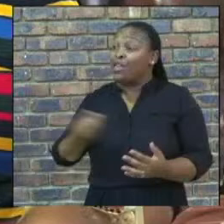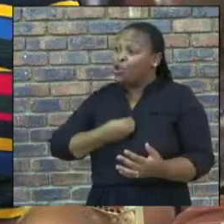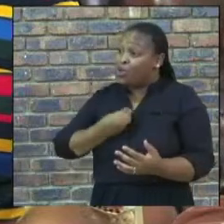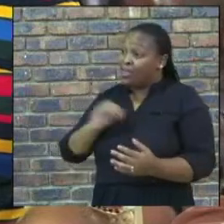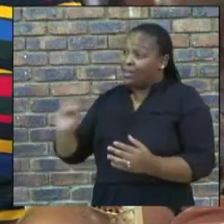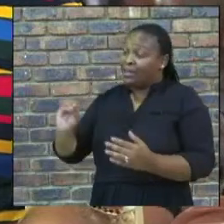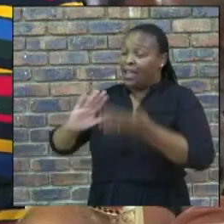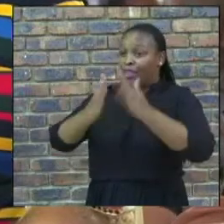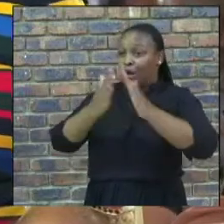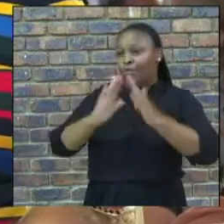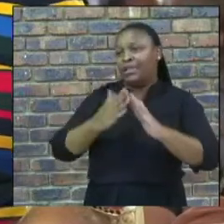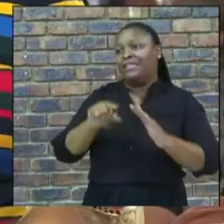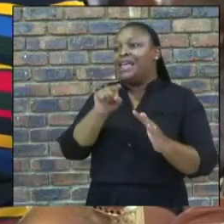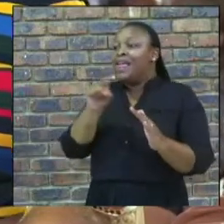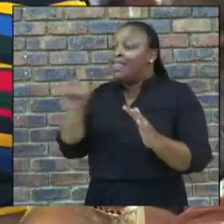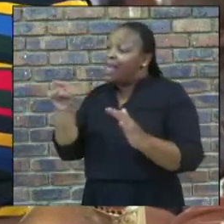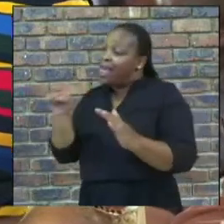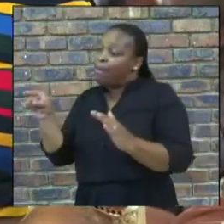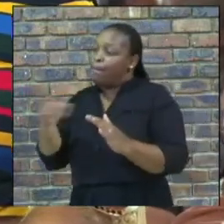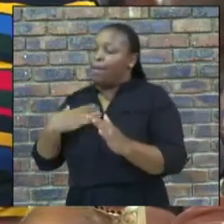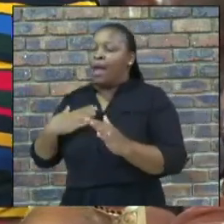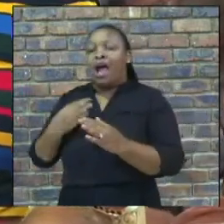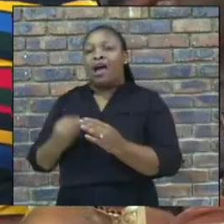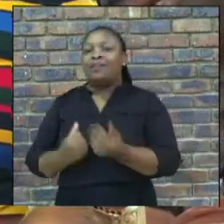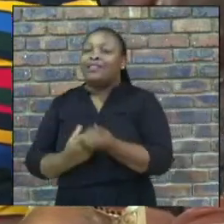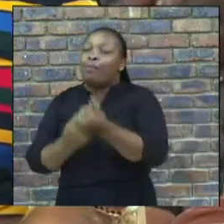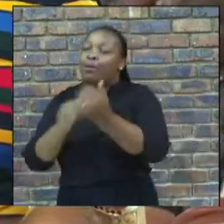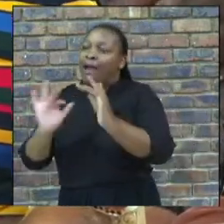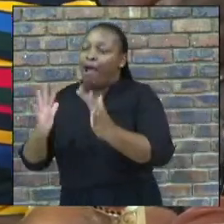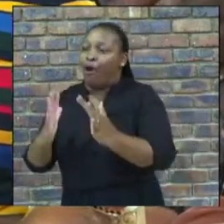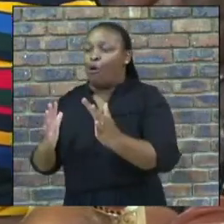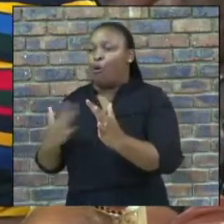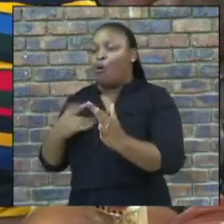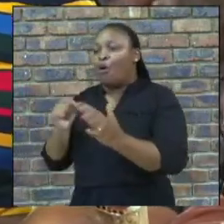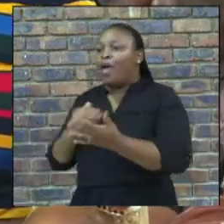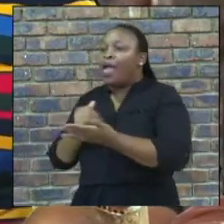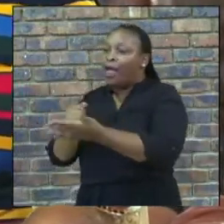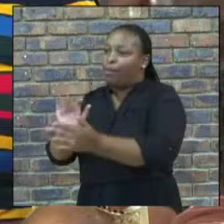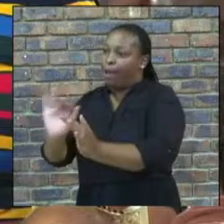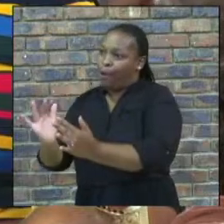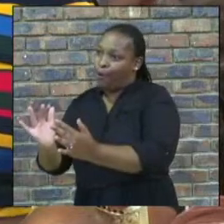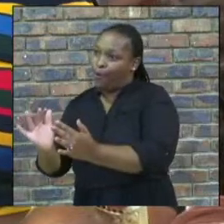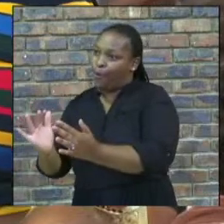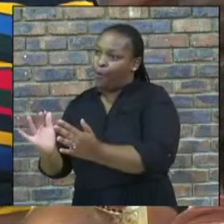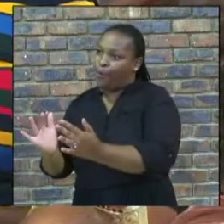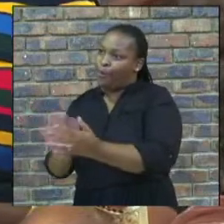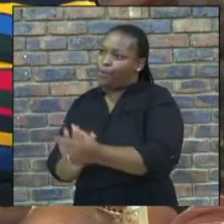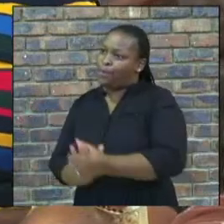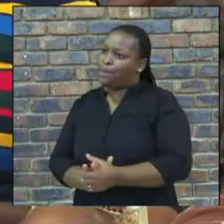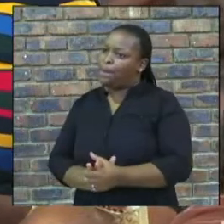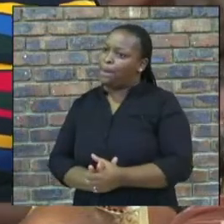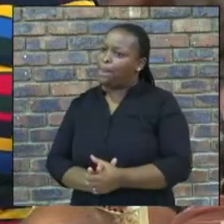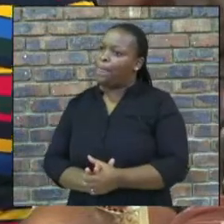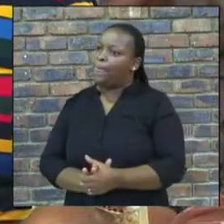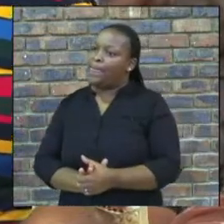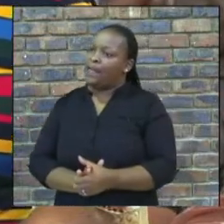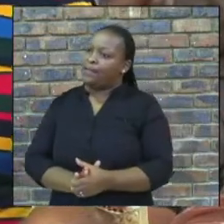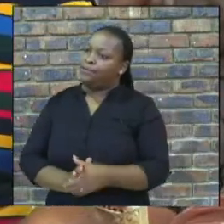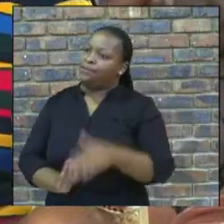interesting matter because it has to do with our natural resources of our South African